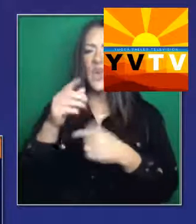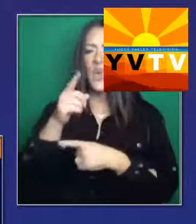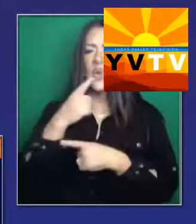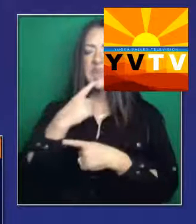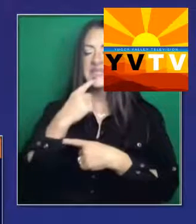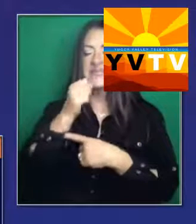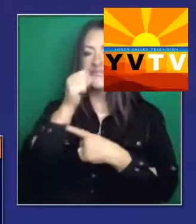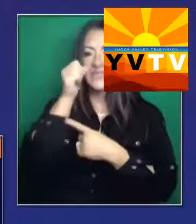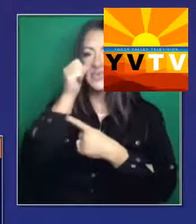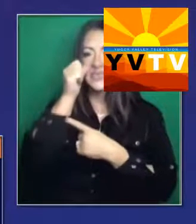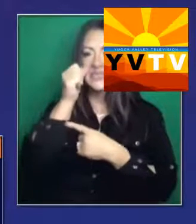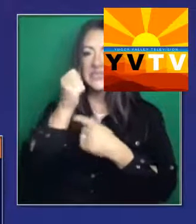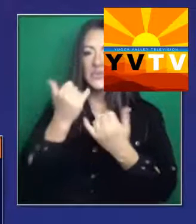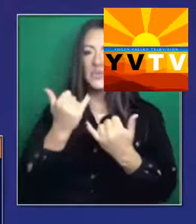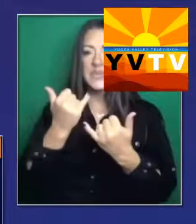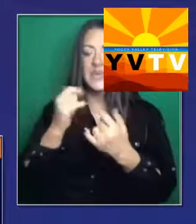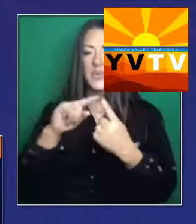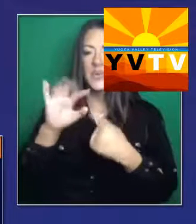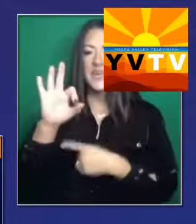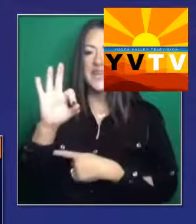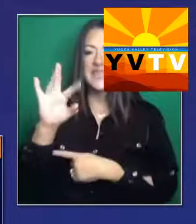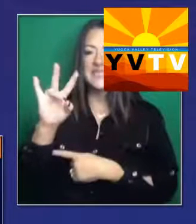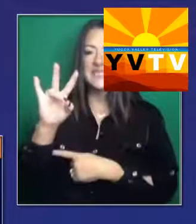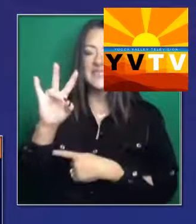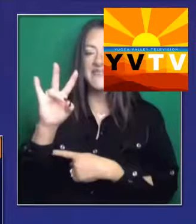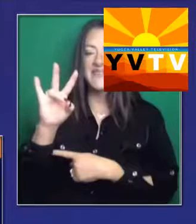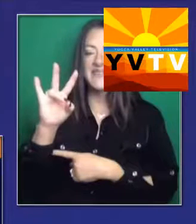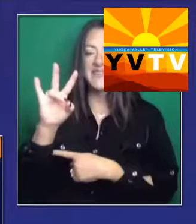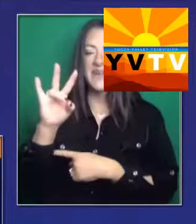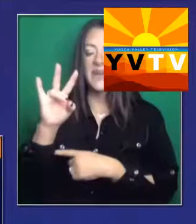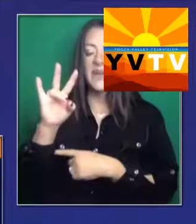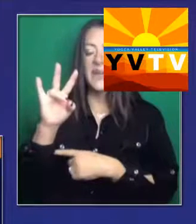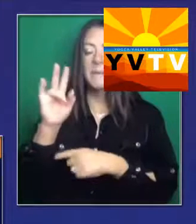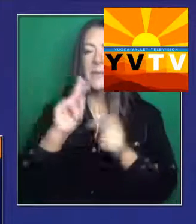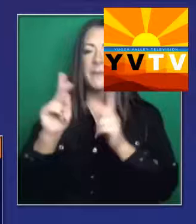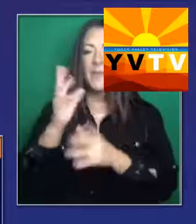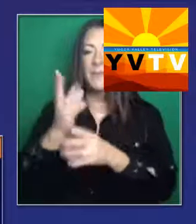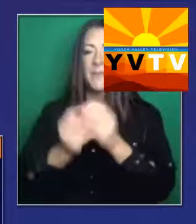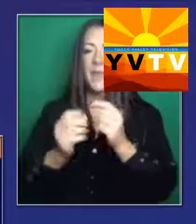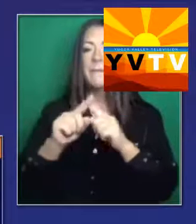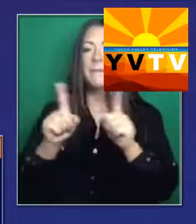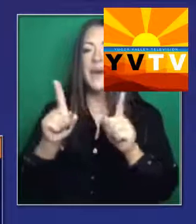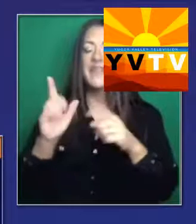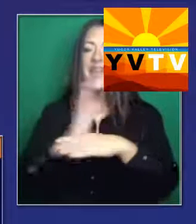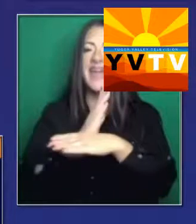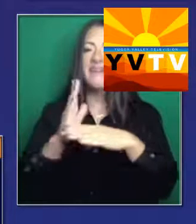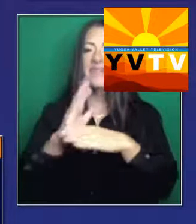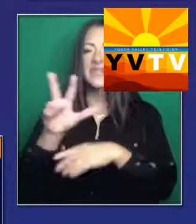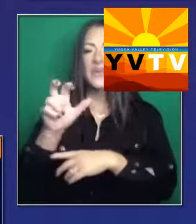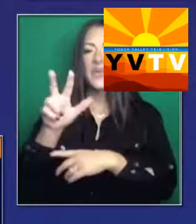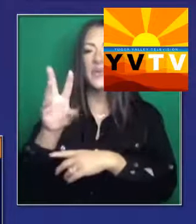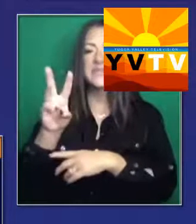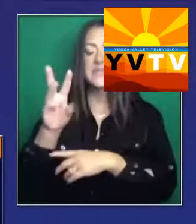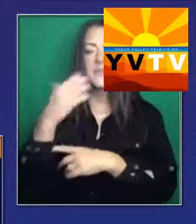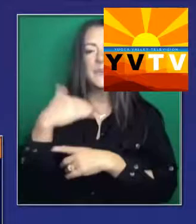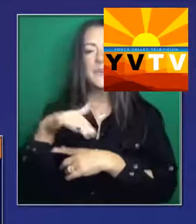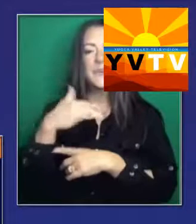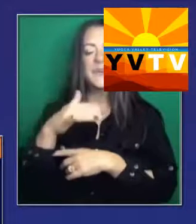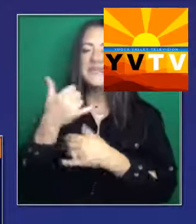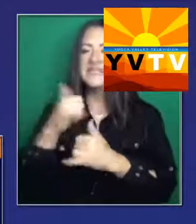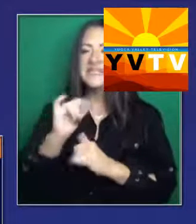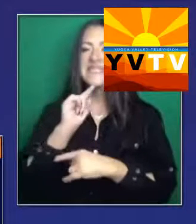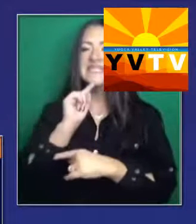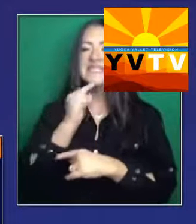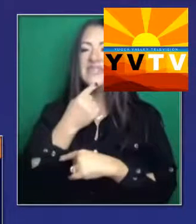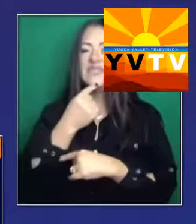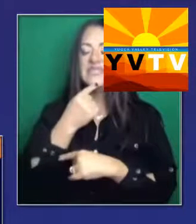purpose we all must have at this moment to mitigate the spread and the deadliness of this disease. As it relates to